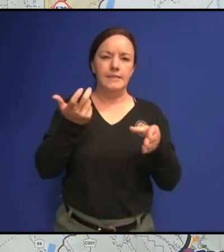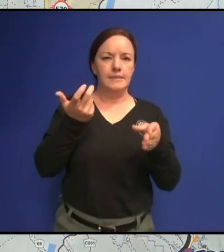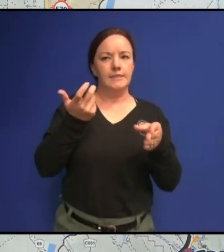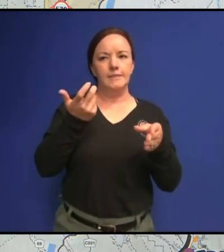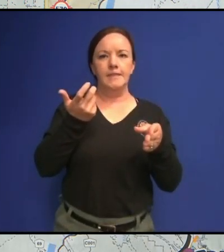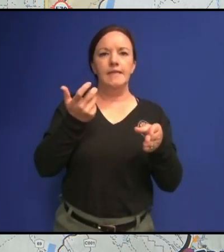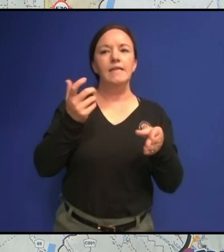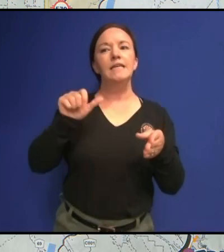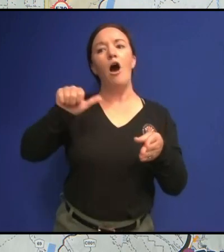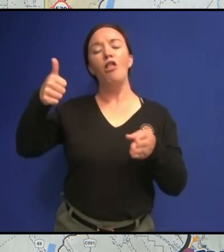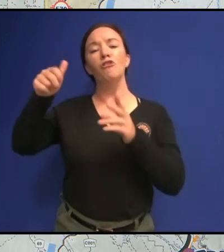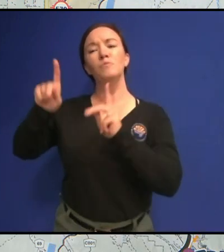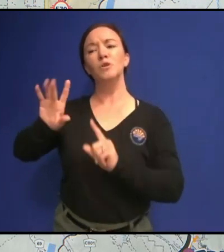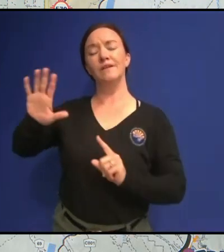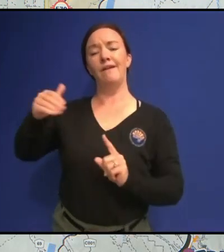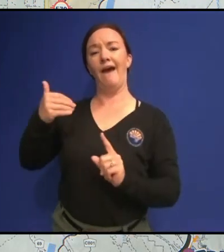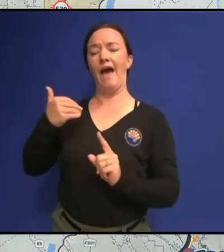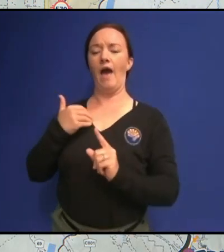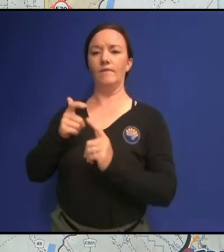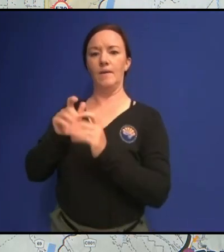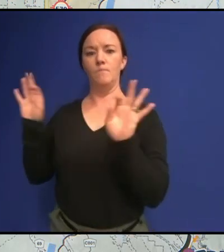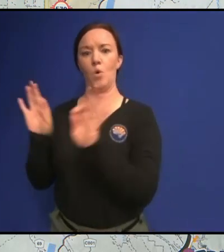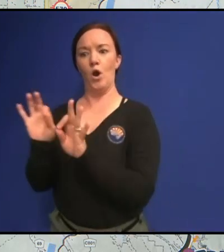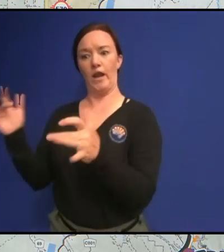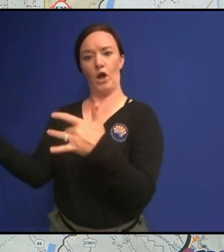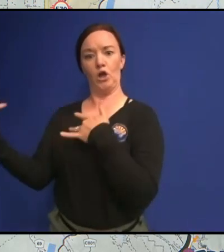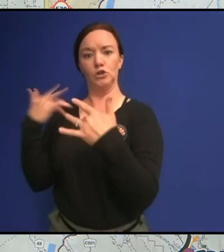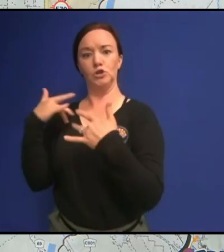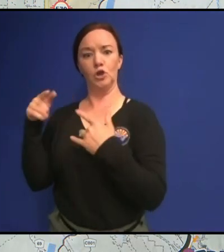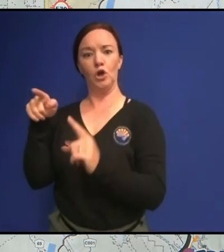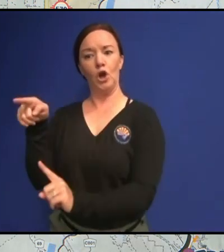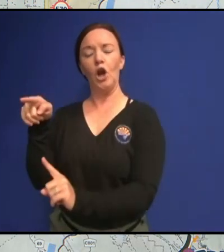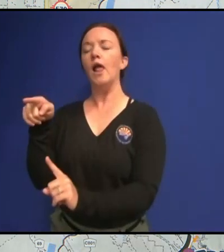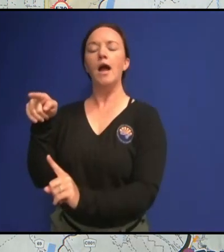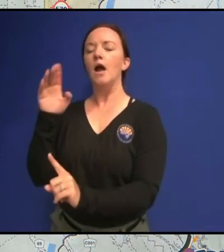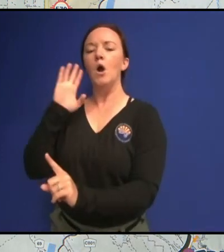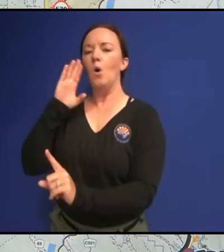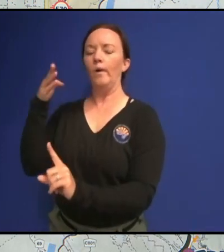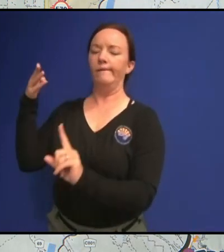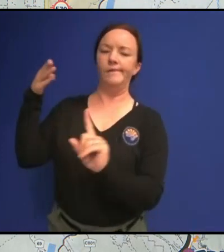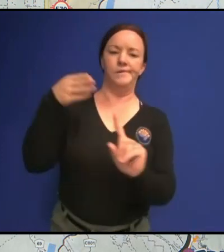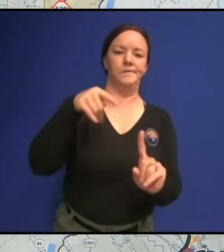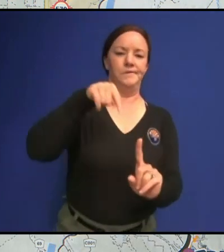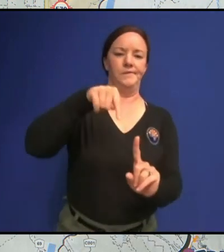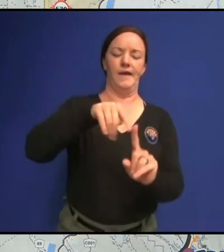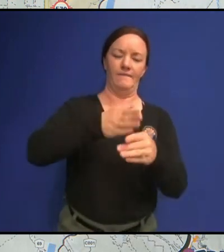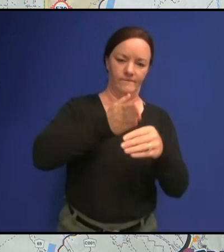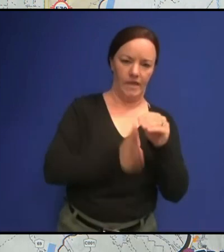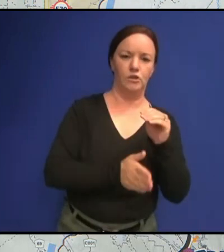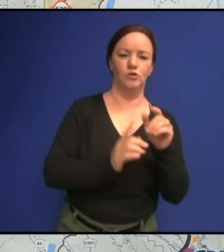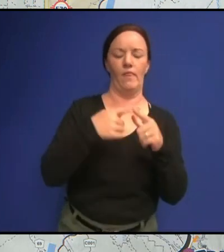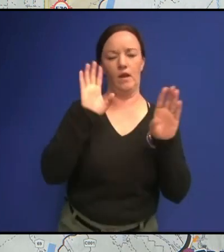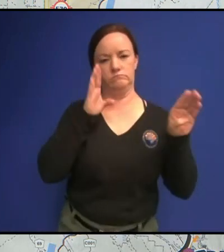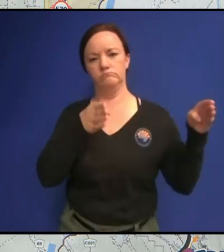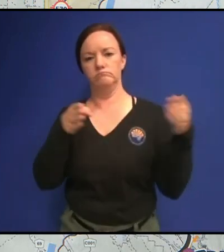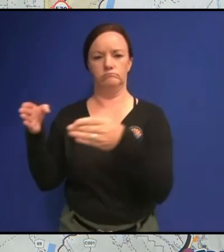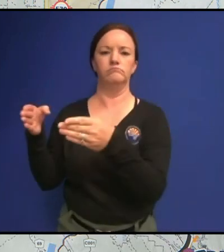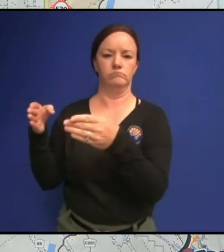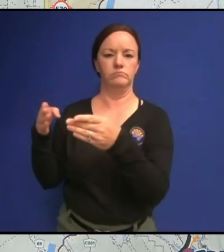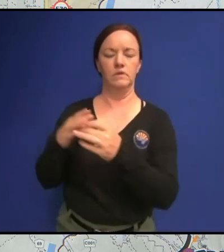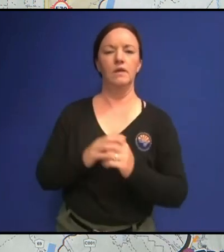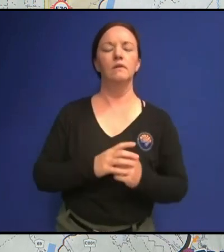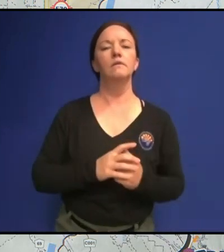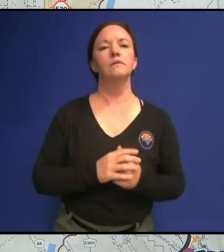concern if it slows down our process. That's a direction that's going to be given to the folks in the field. We want that information. We want to make sure that